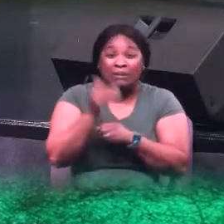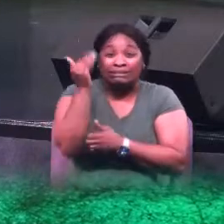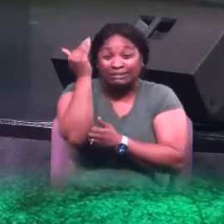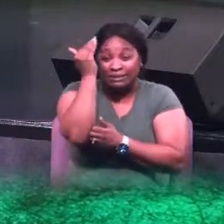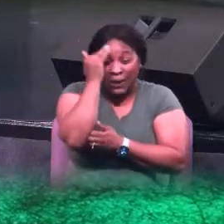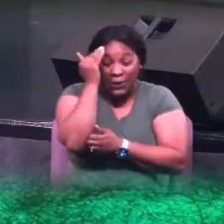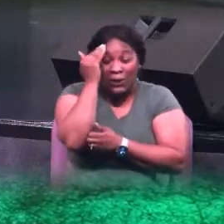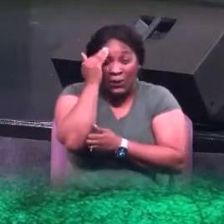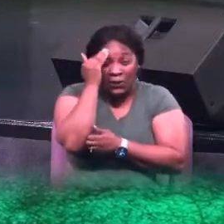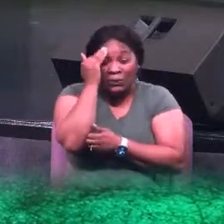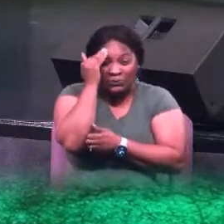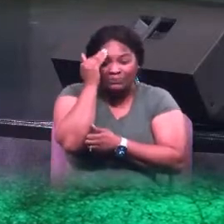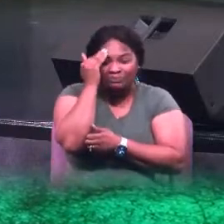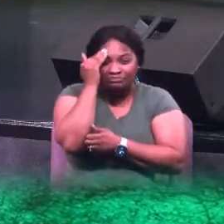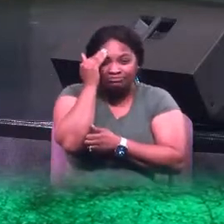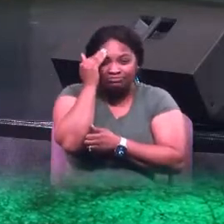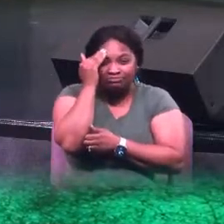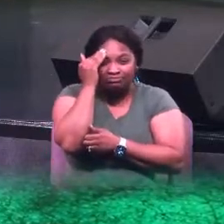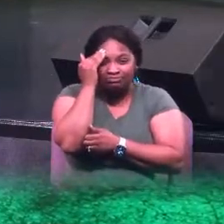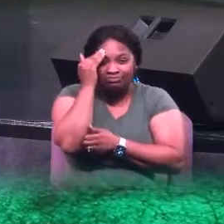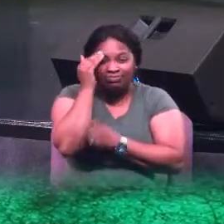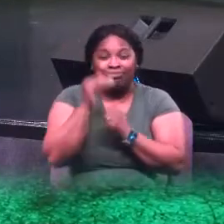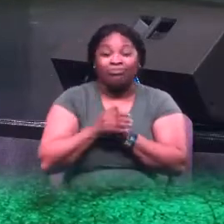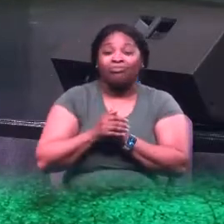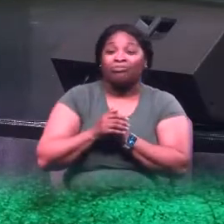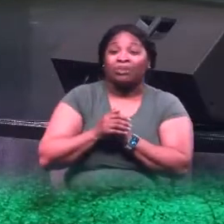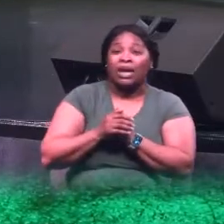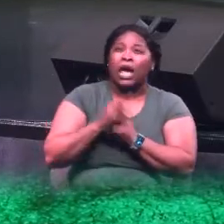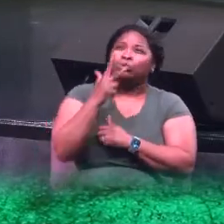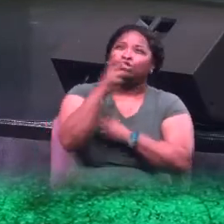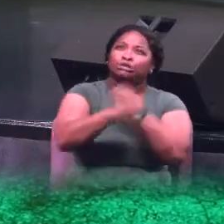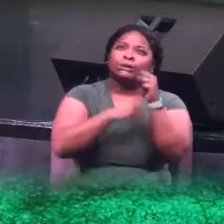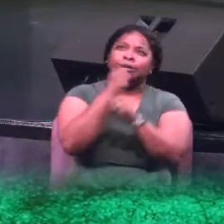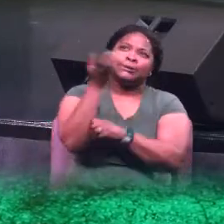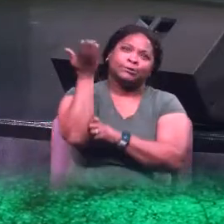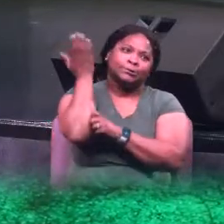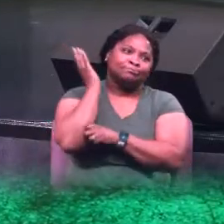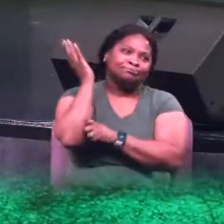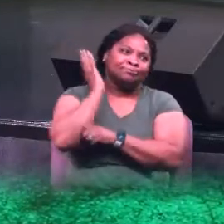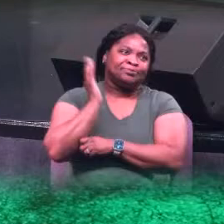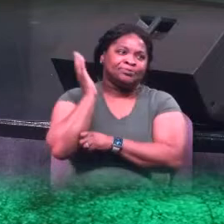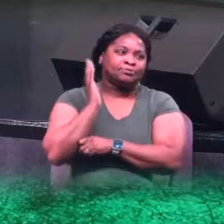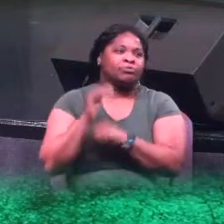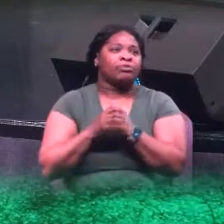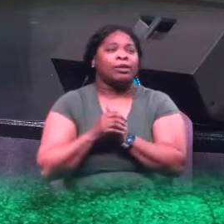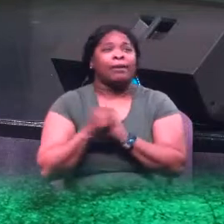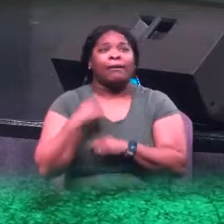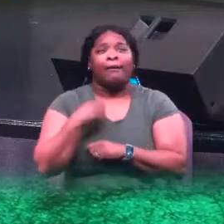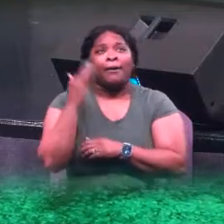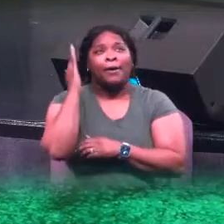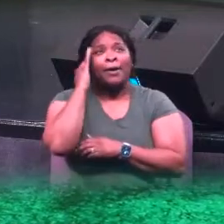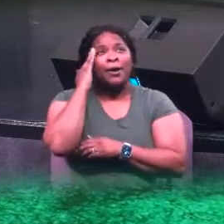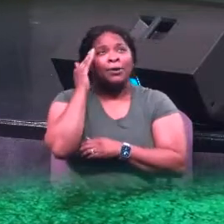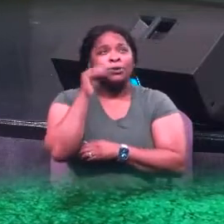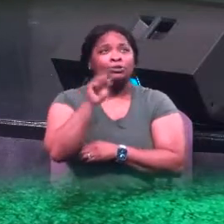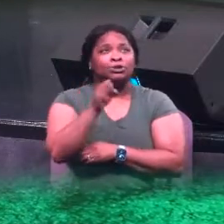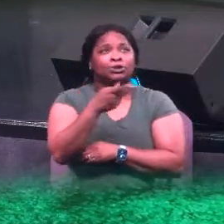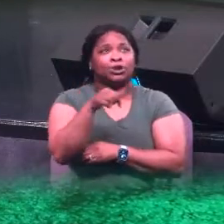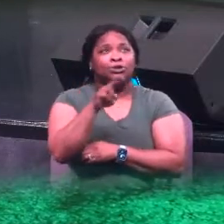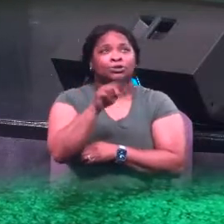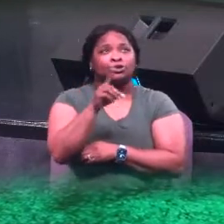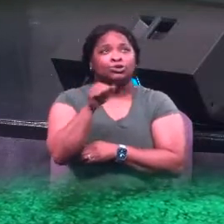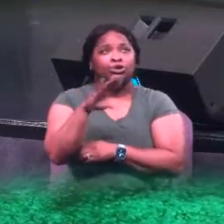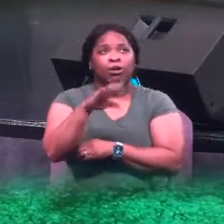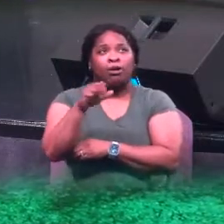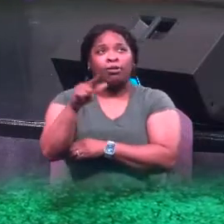Y'all, it was 3 years ago. It was 3 years ago, and I know Chandra Collins' family is